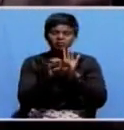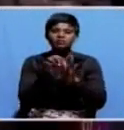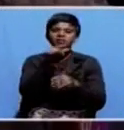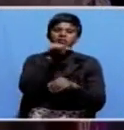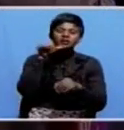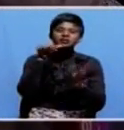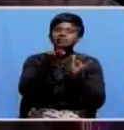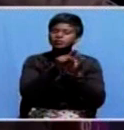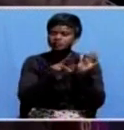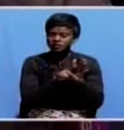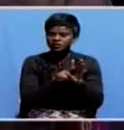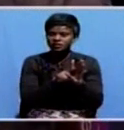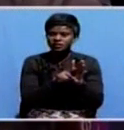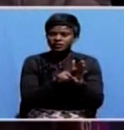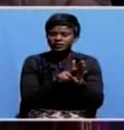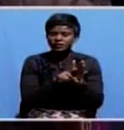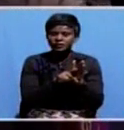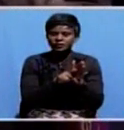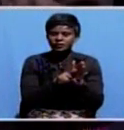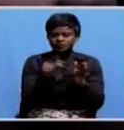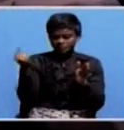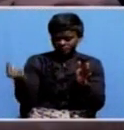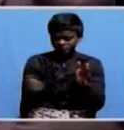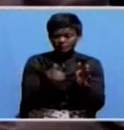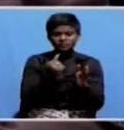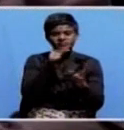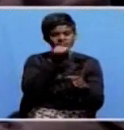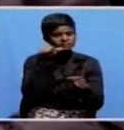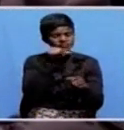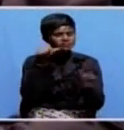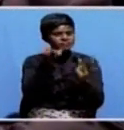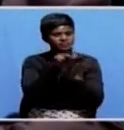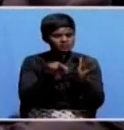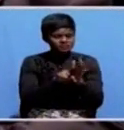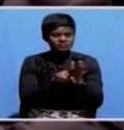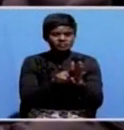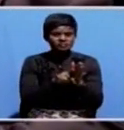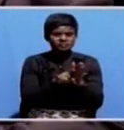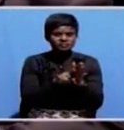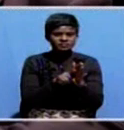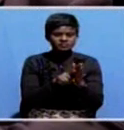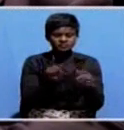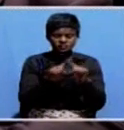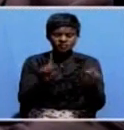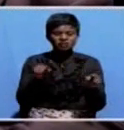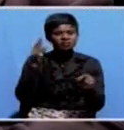policy. MMD began liberalizing the agricultural policy. But